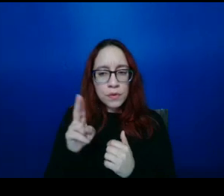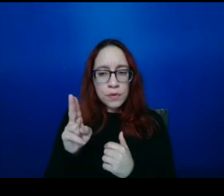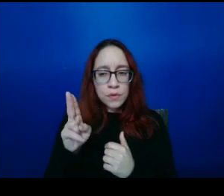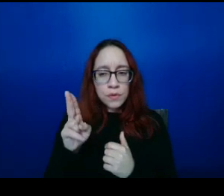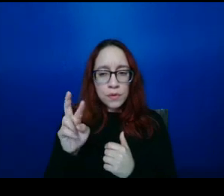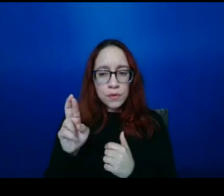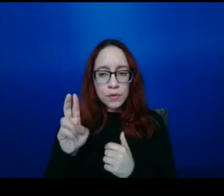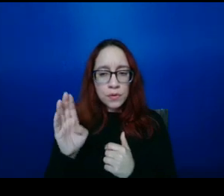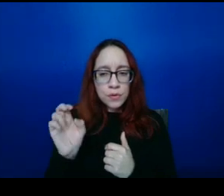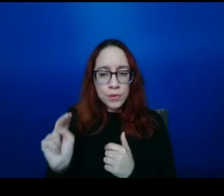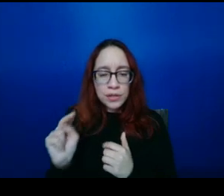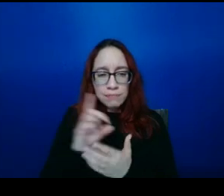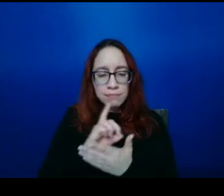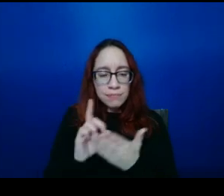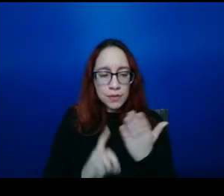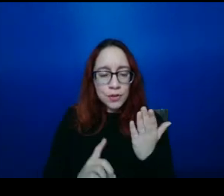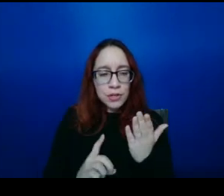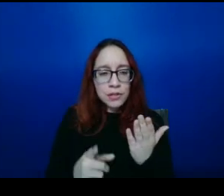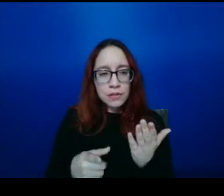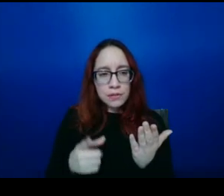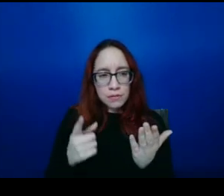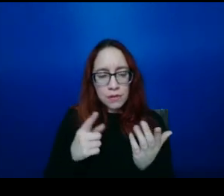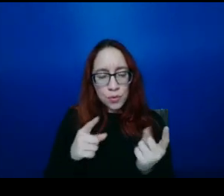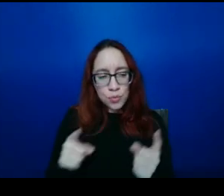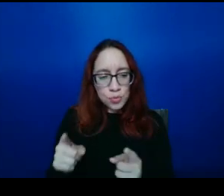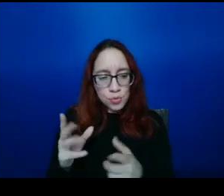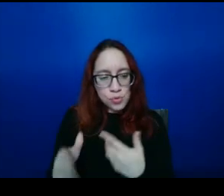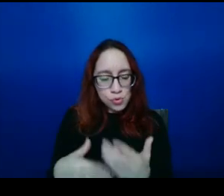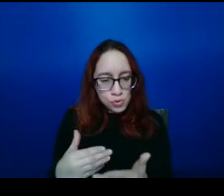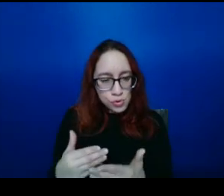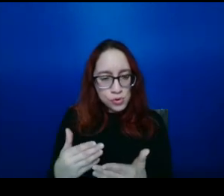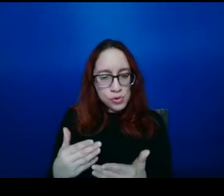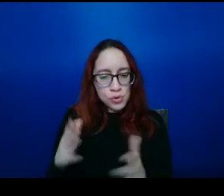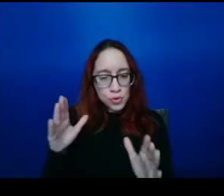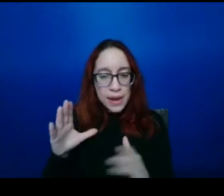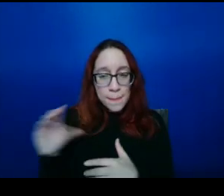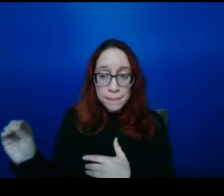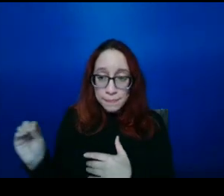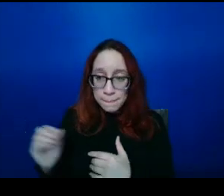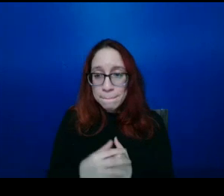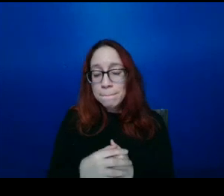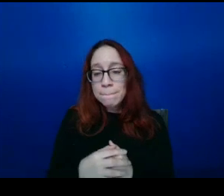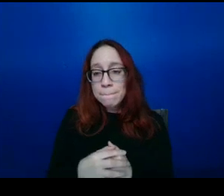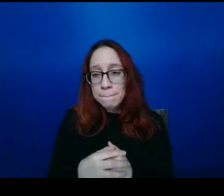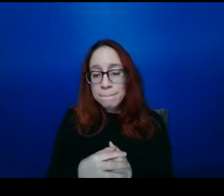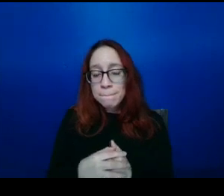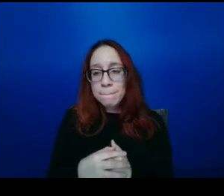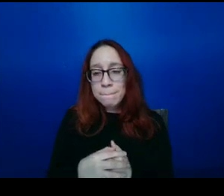Design, Bradley, where you've gone, and they are a great company.